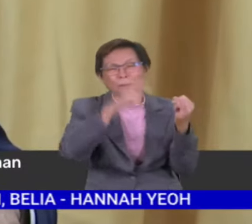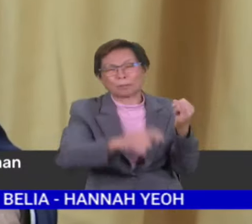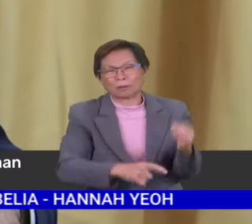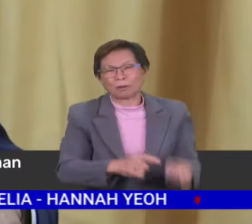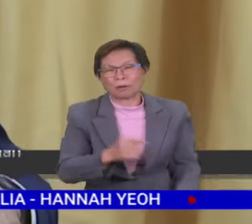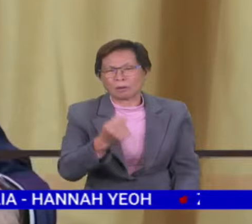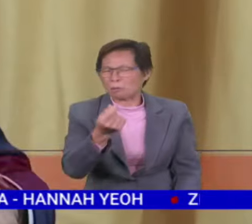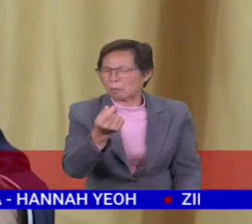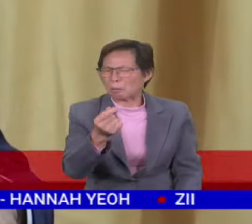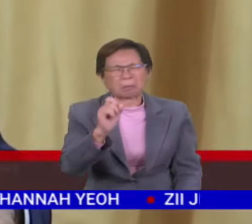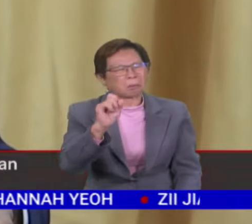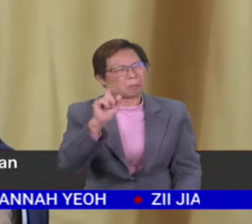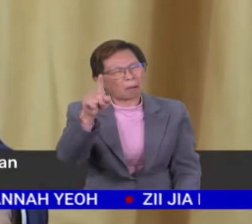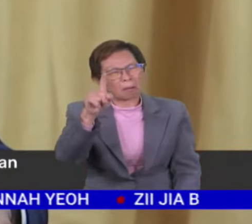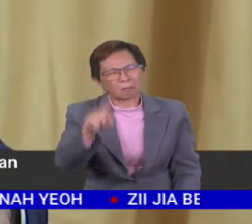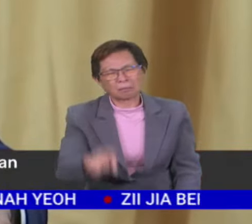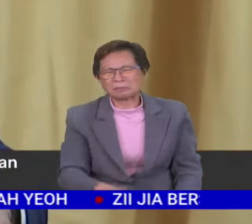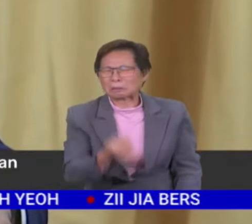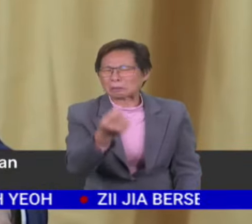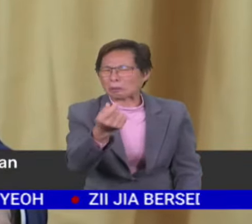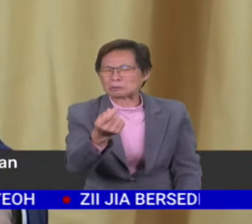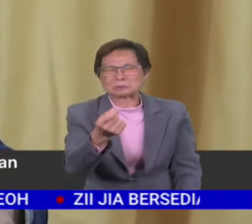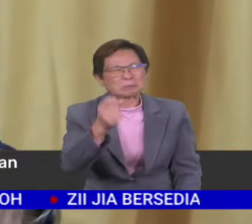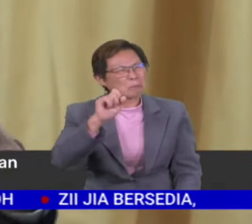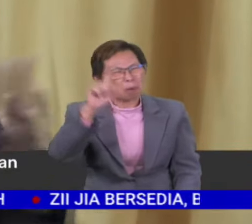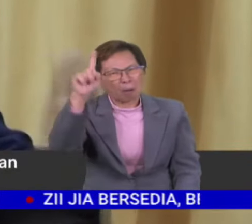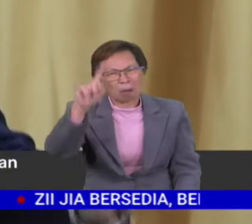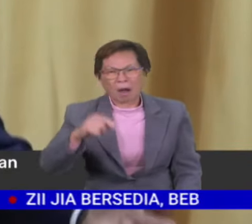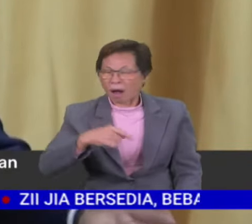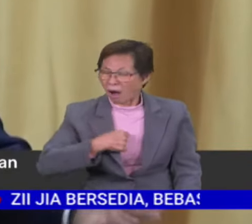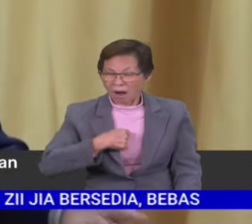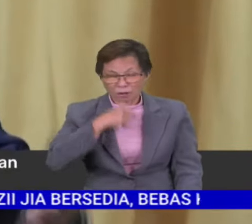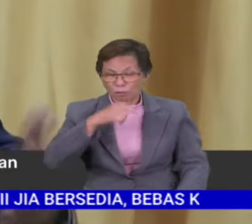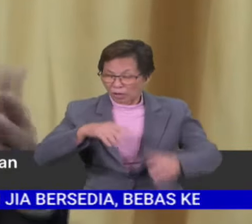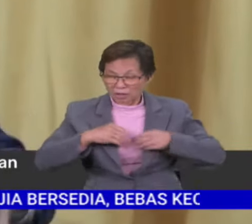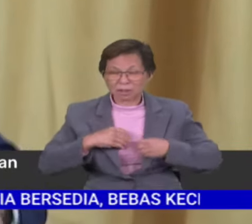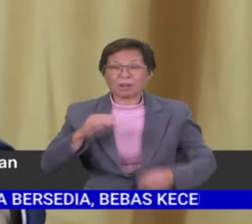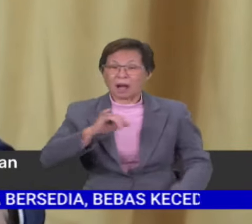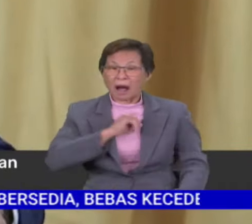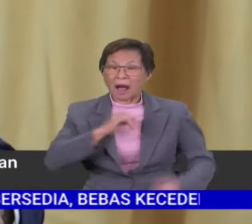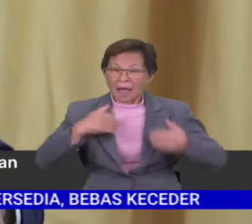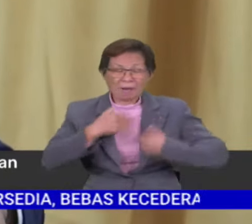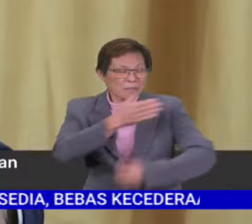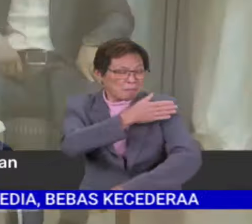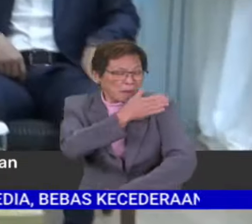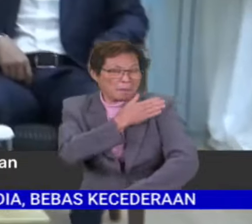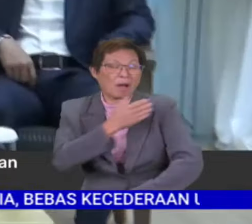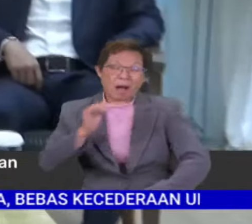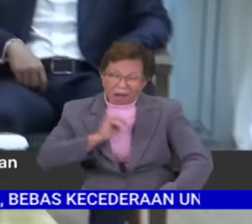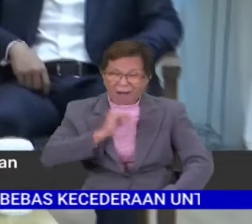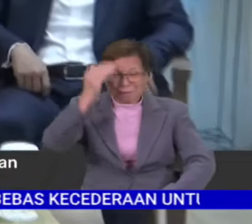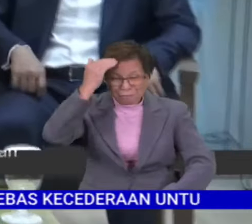course exorbitant. I don't accept it. We all have mates and we know the process.